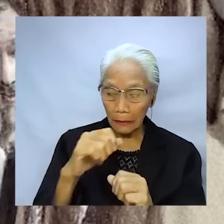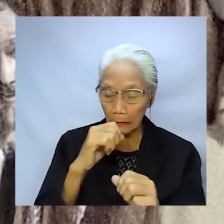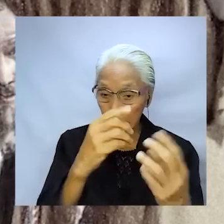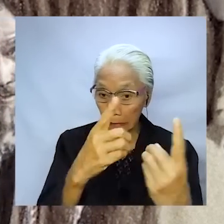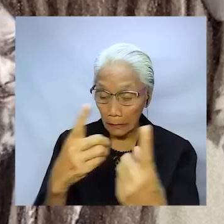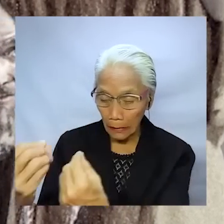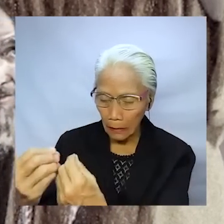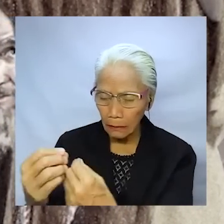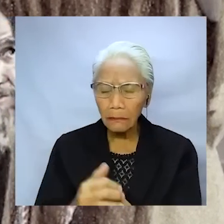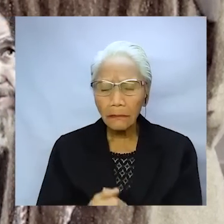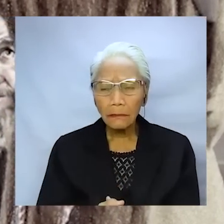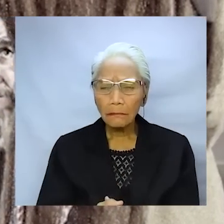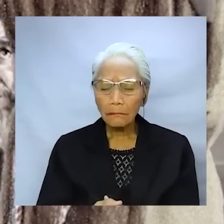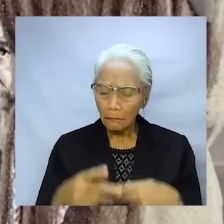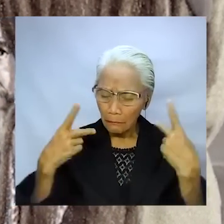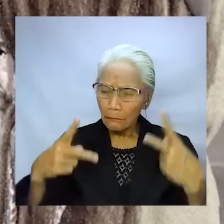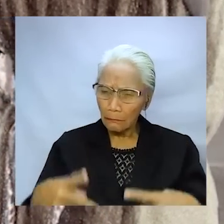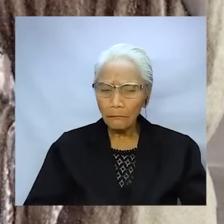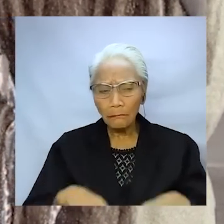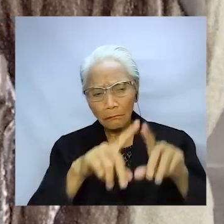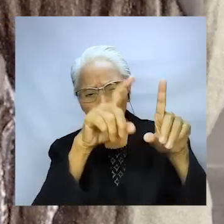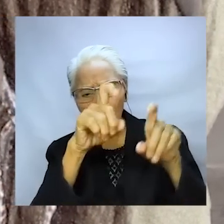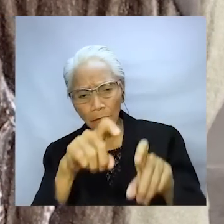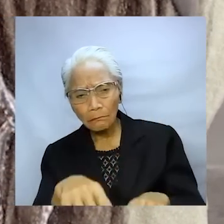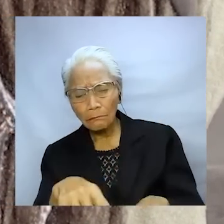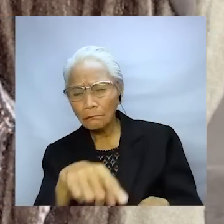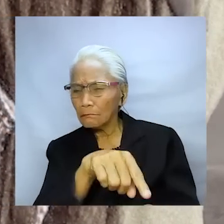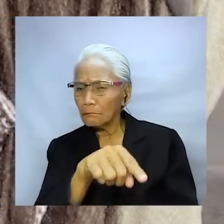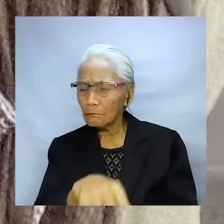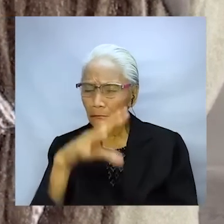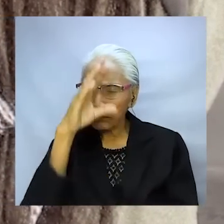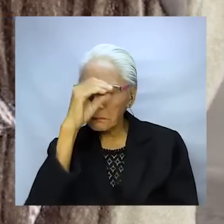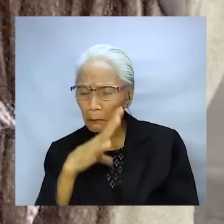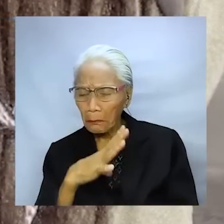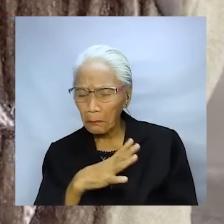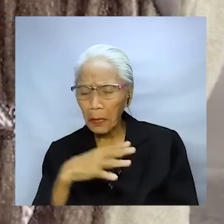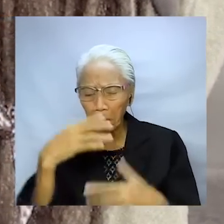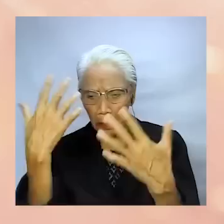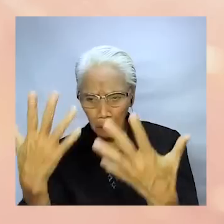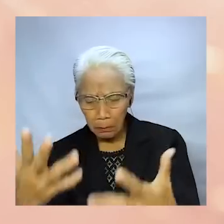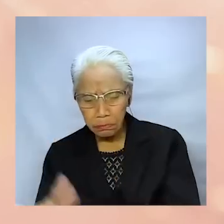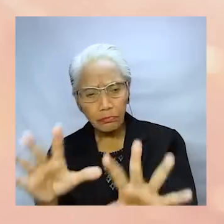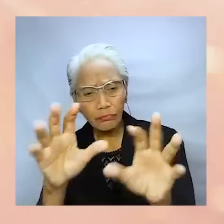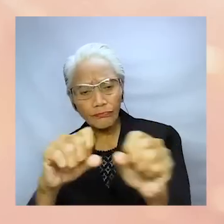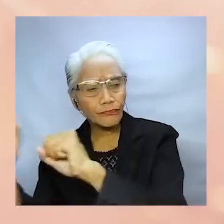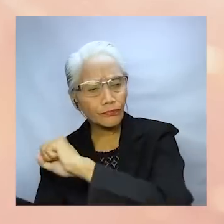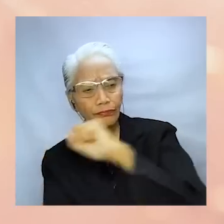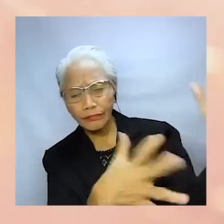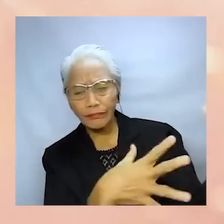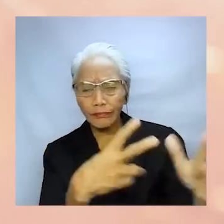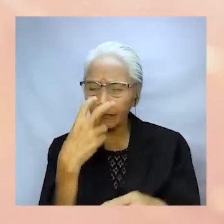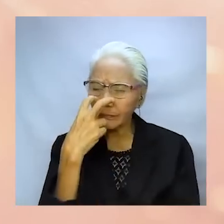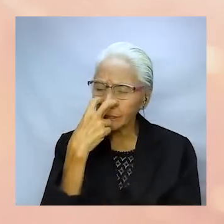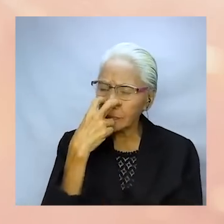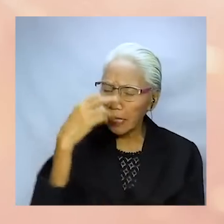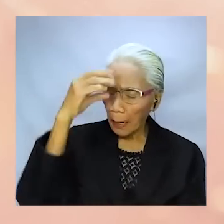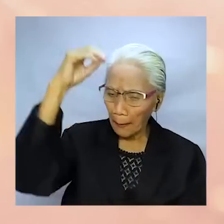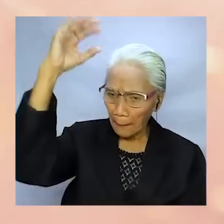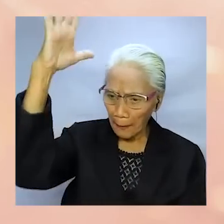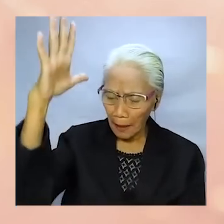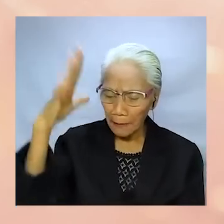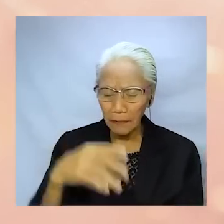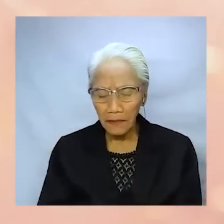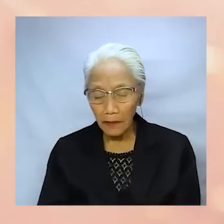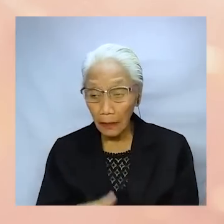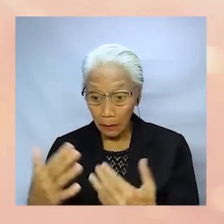Pharisees questioned the man relentlessly until they had him thrown out of the synagogue. In the light of our reflection today,